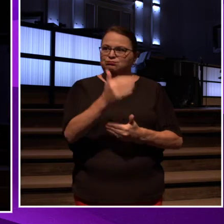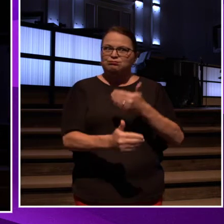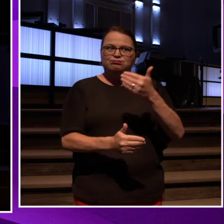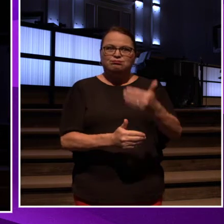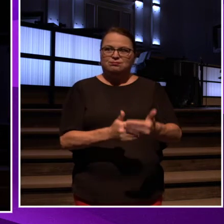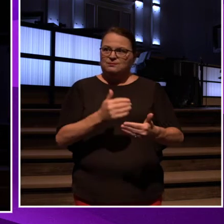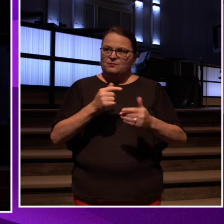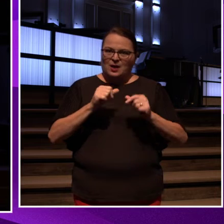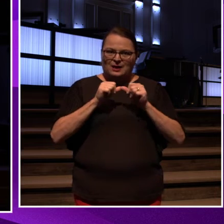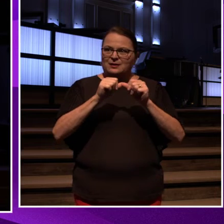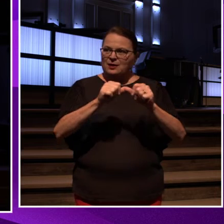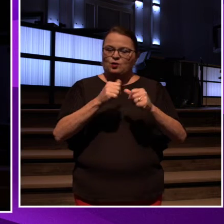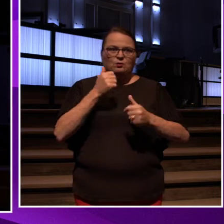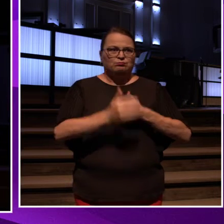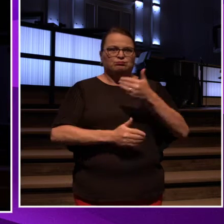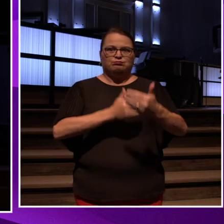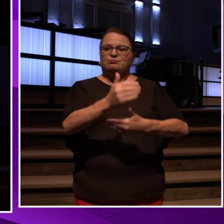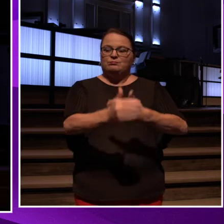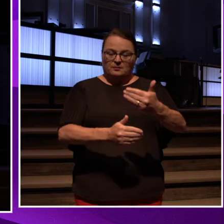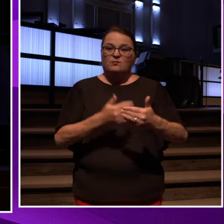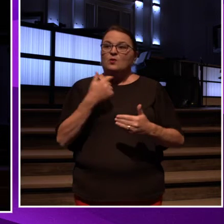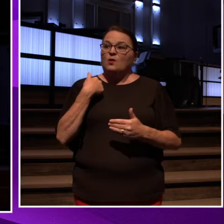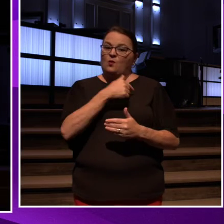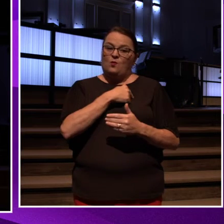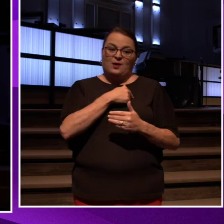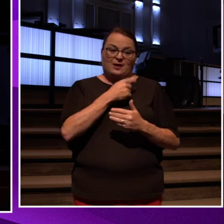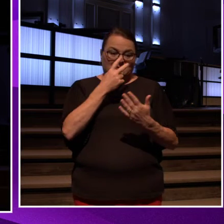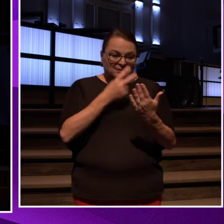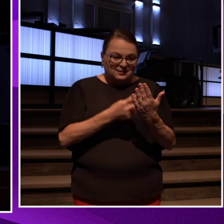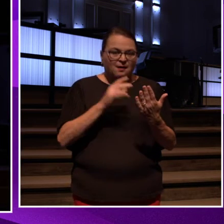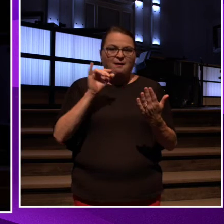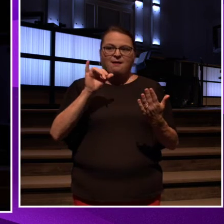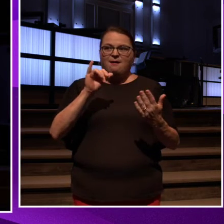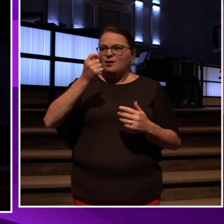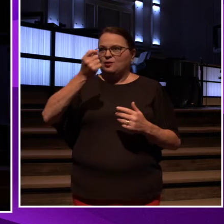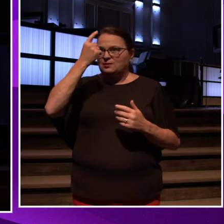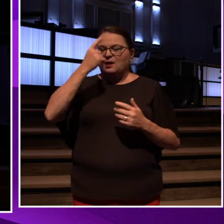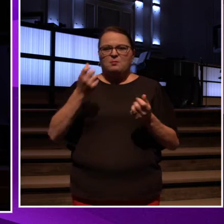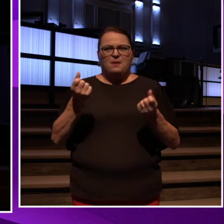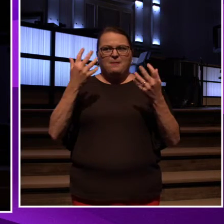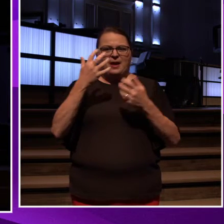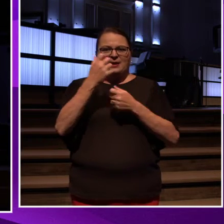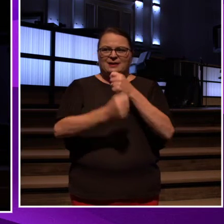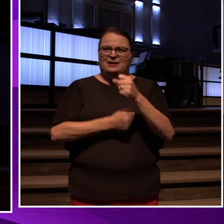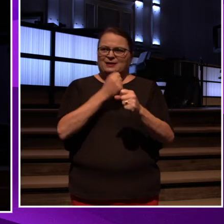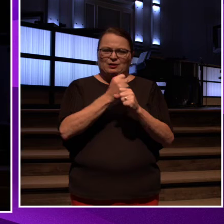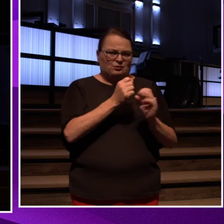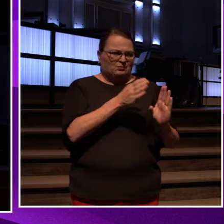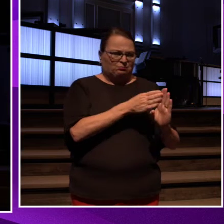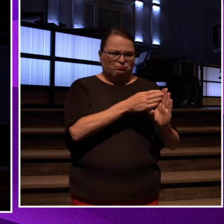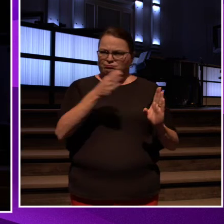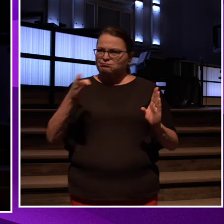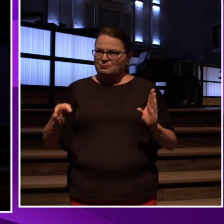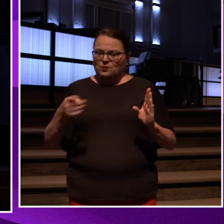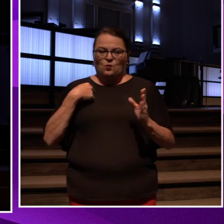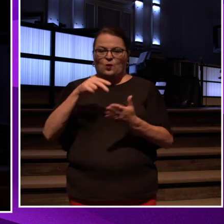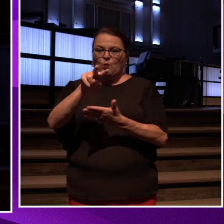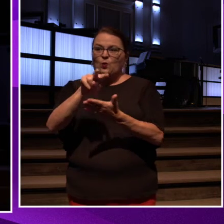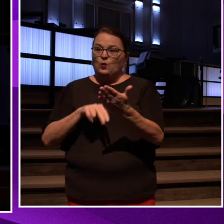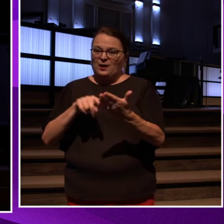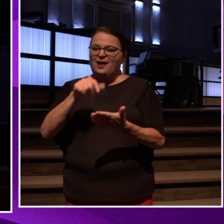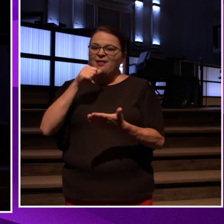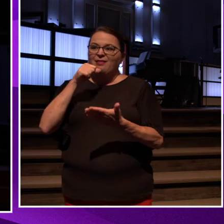move. And so we see this and we understand that there had been many years that had advanced. In fact, when we read this letter,